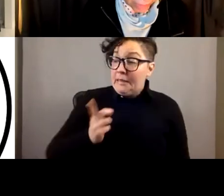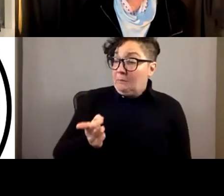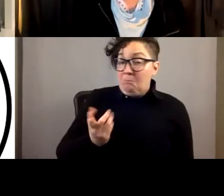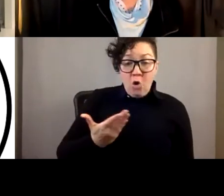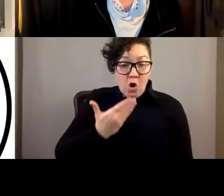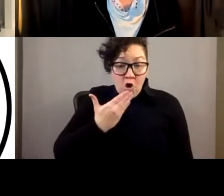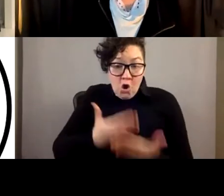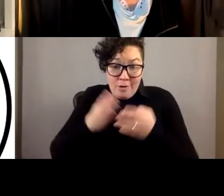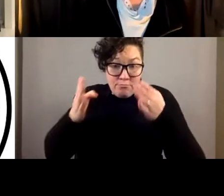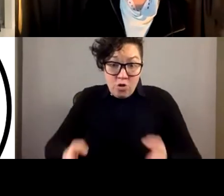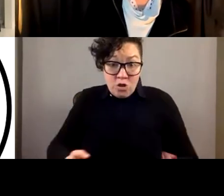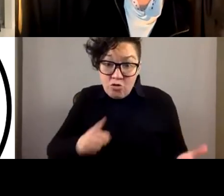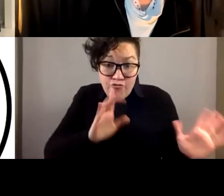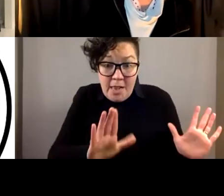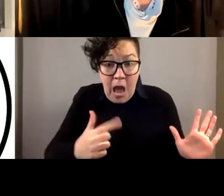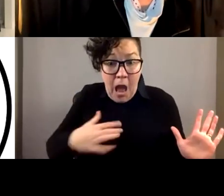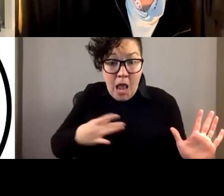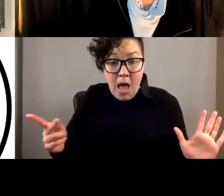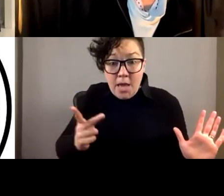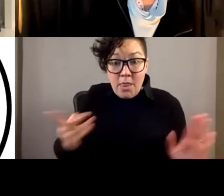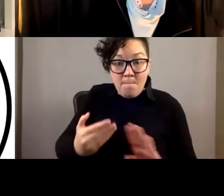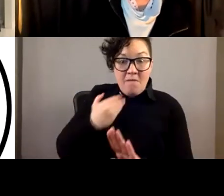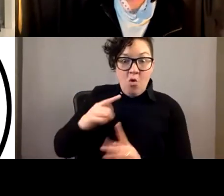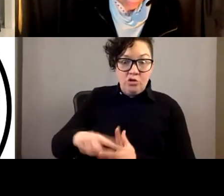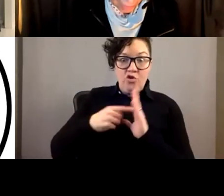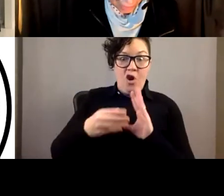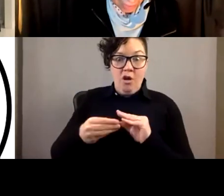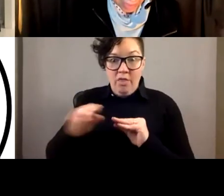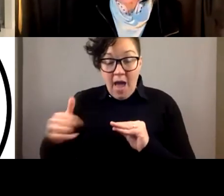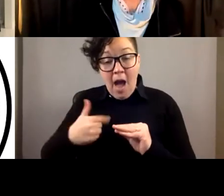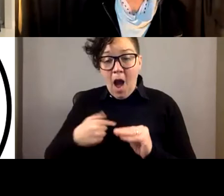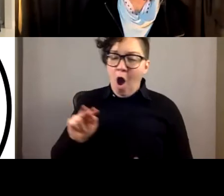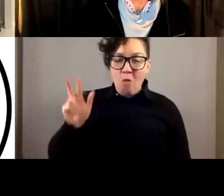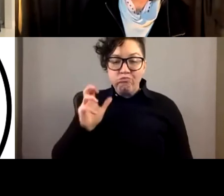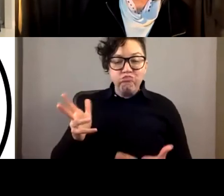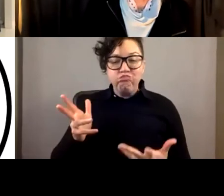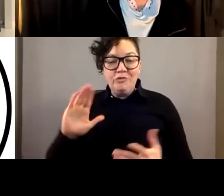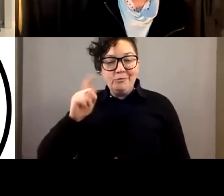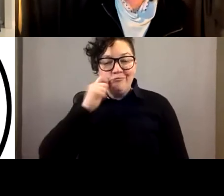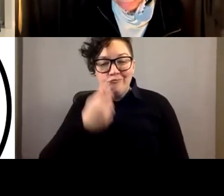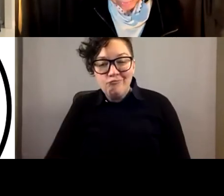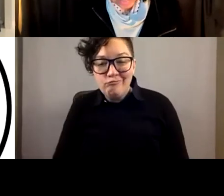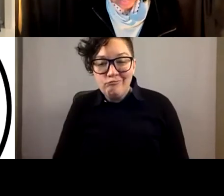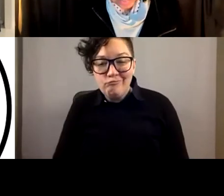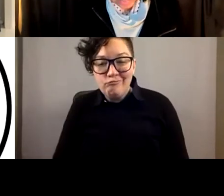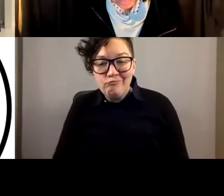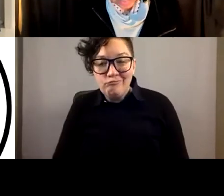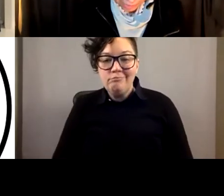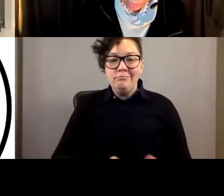discussion, really good people. I liked them initially before I heard about the plantation. They were happy and so